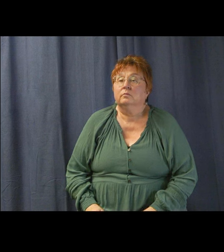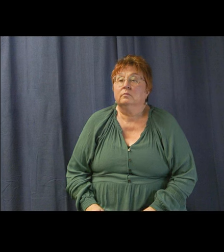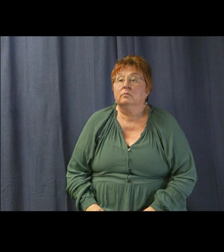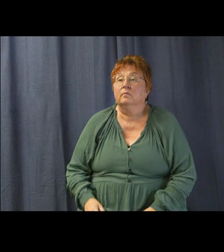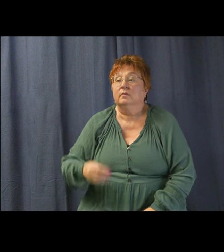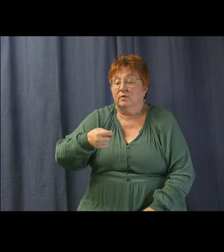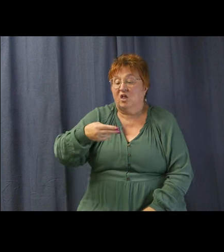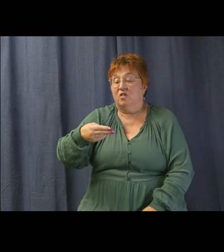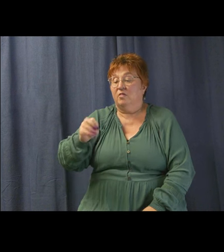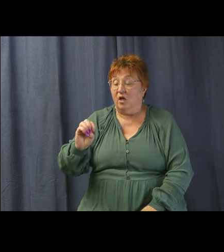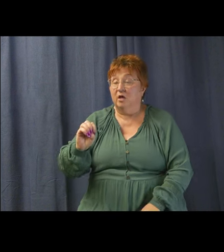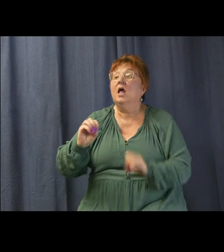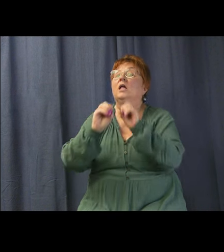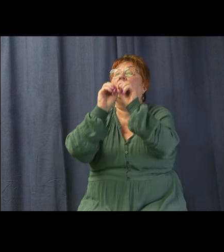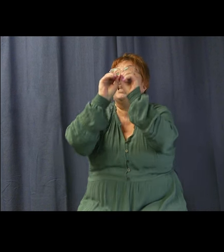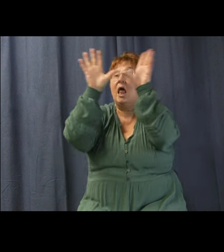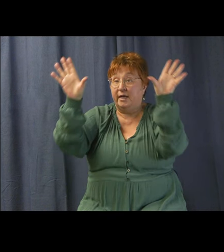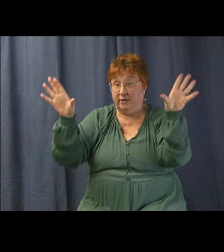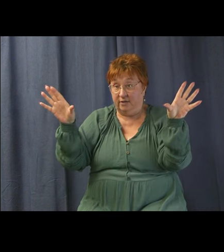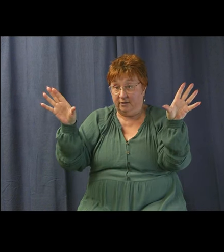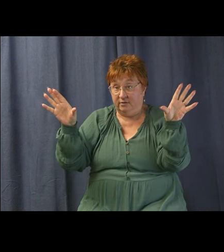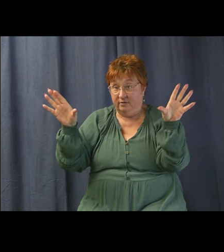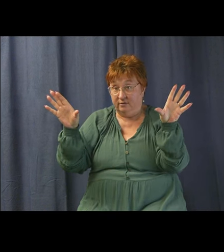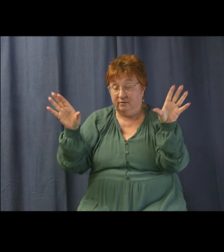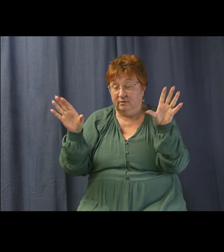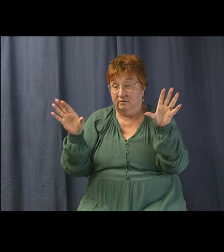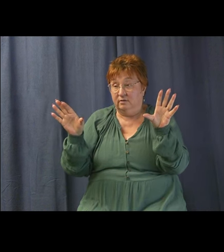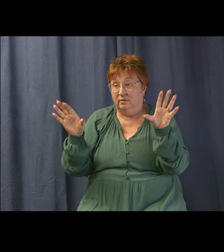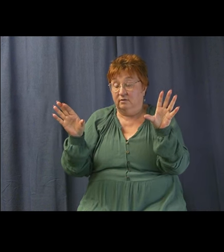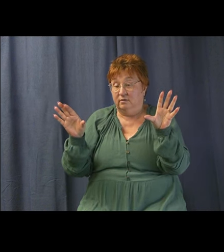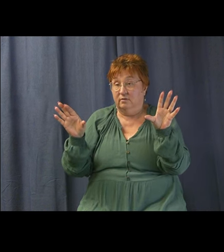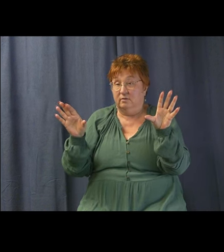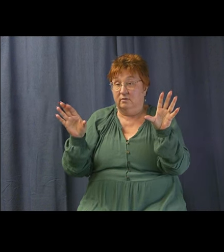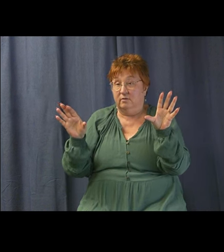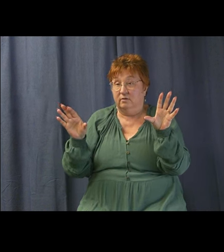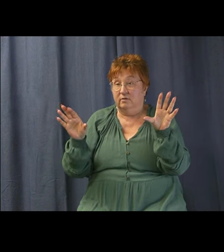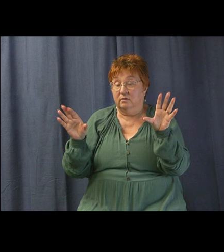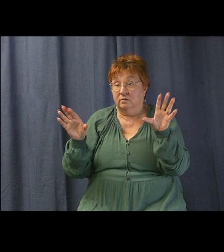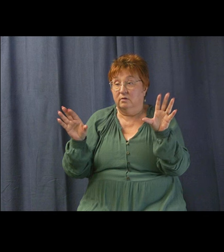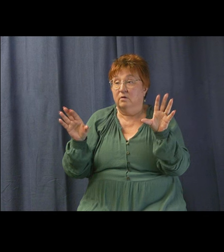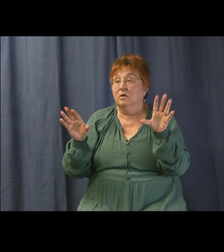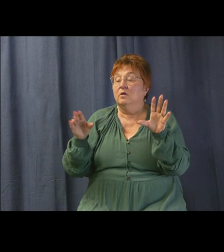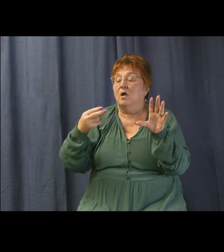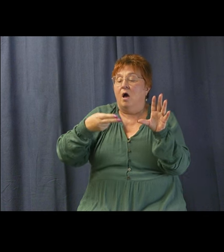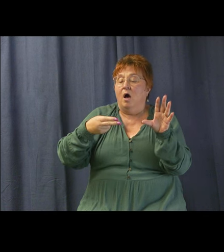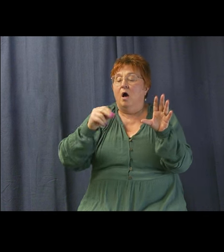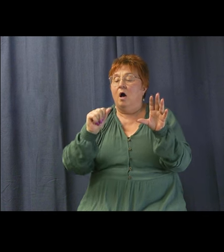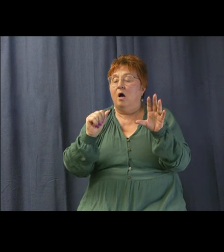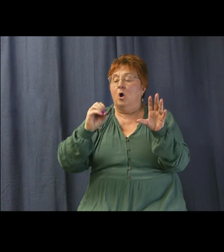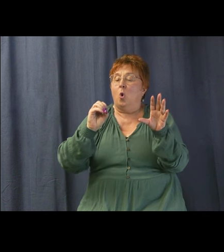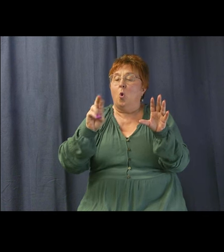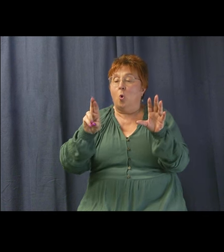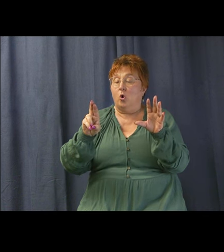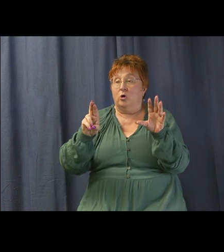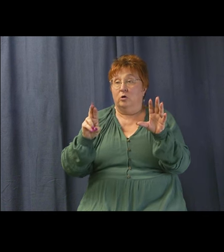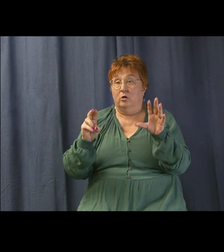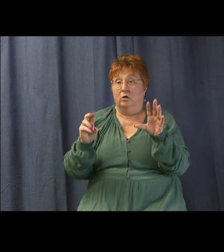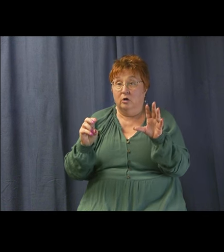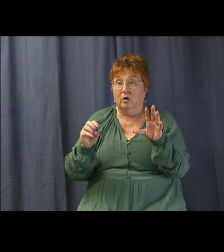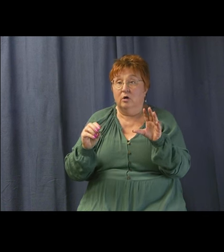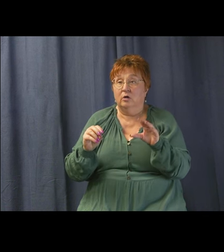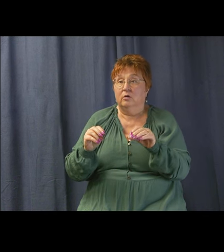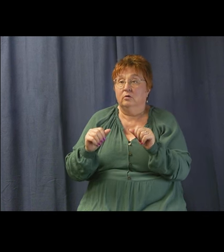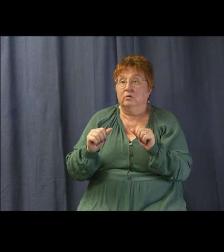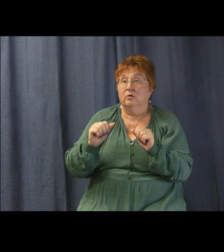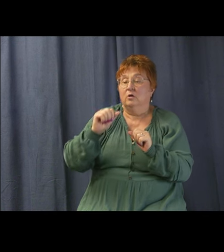The light is the ha, or we know as light, but notice the aleph